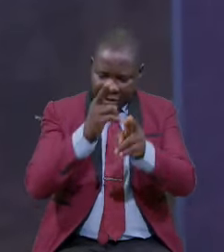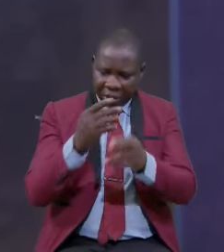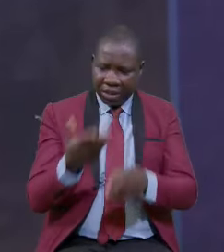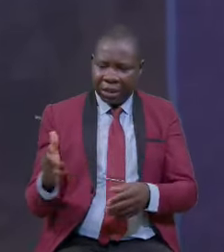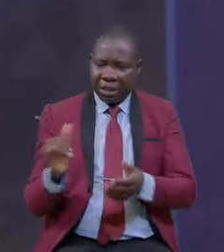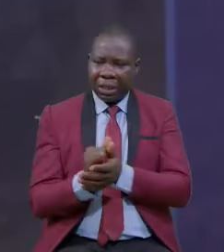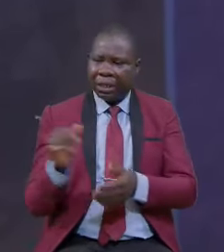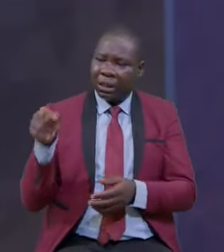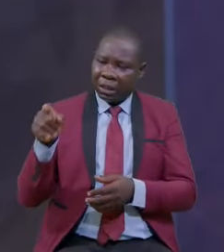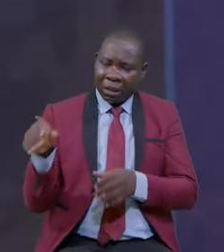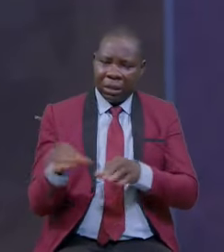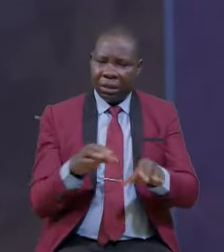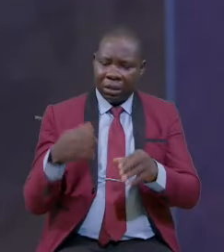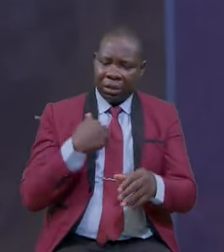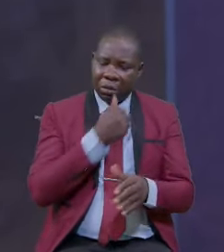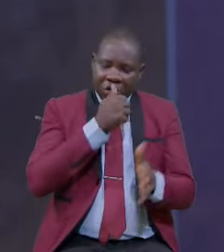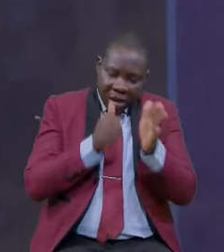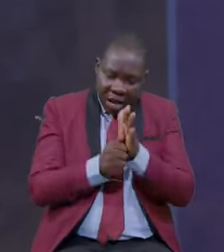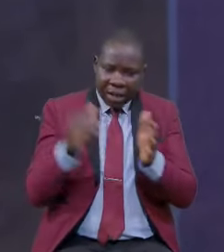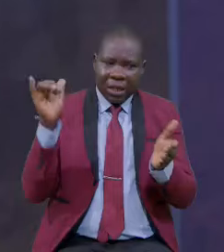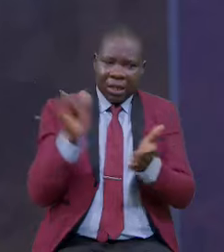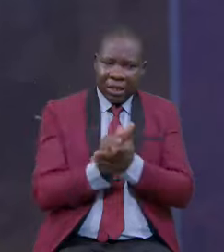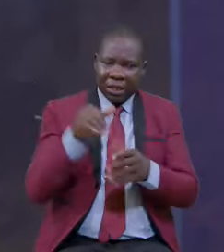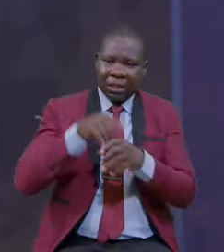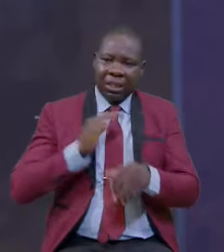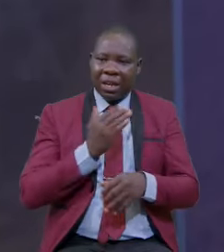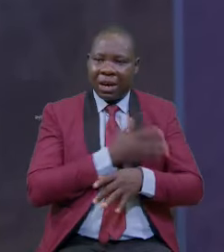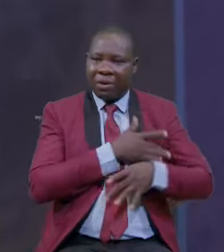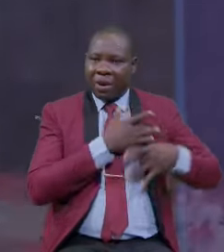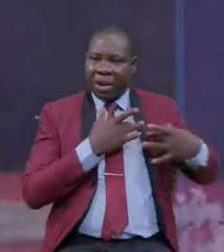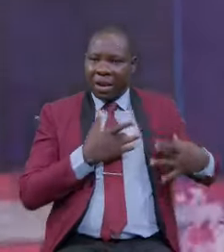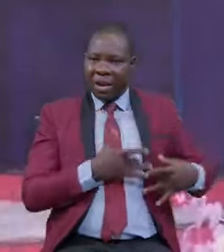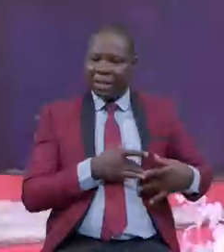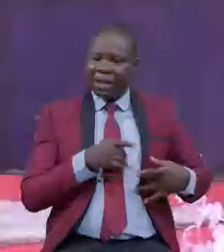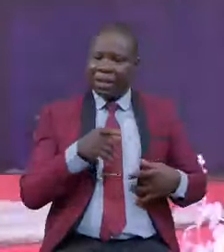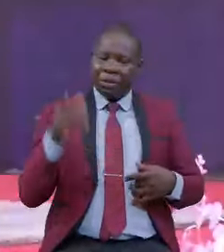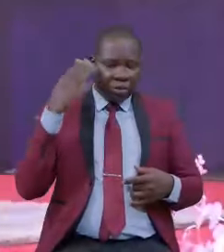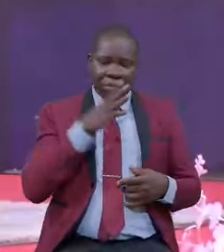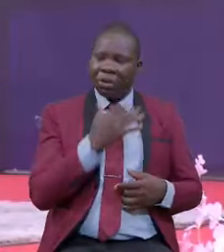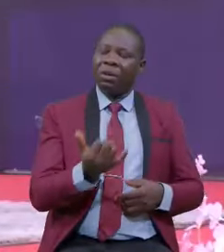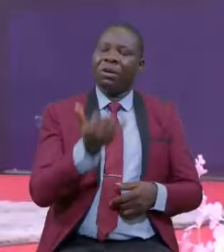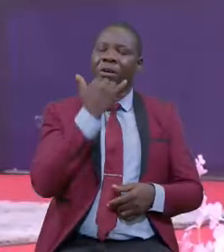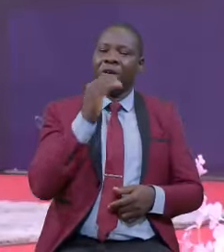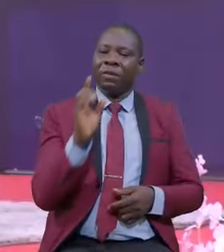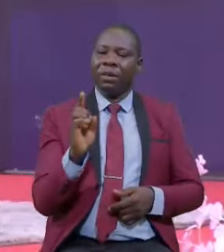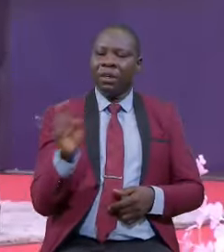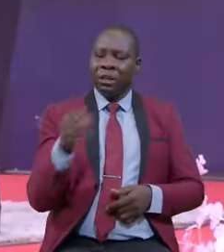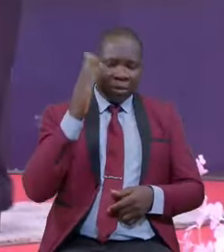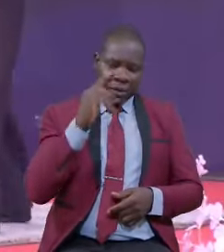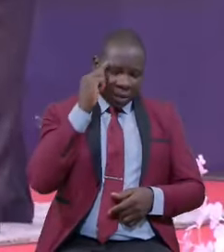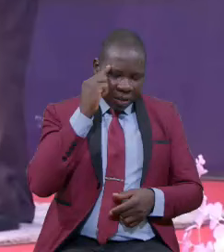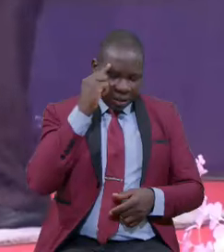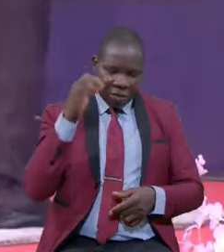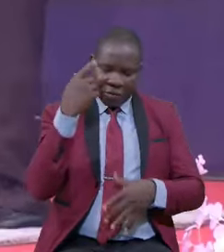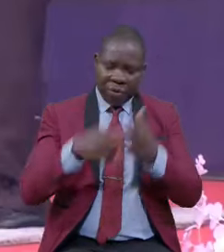heart. You'll be angry. You'll be offended. You will think of what you do. You will want